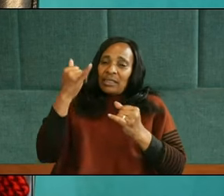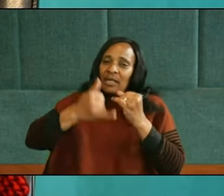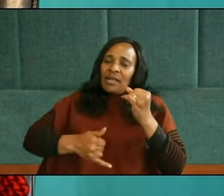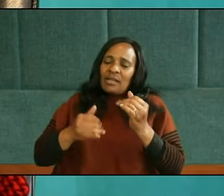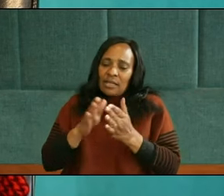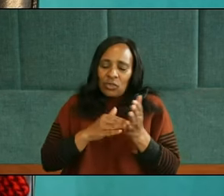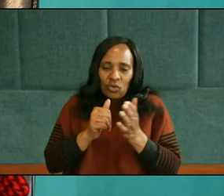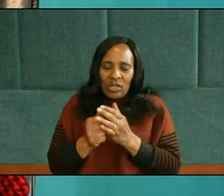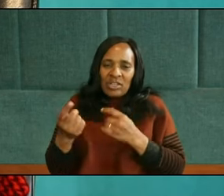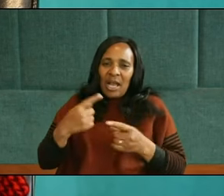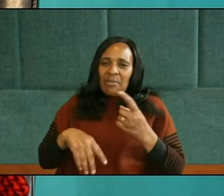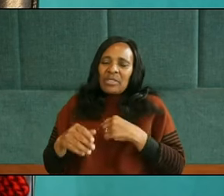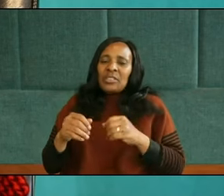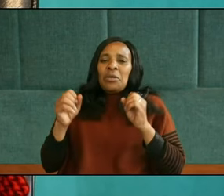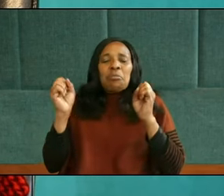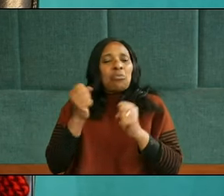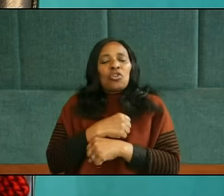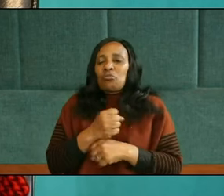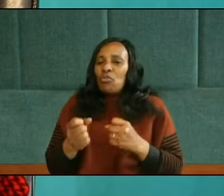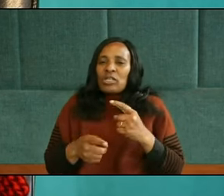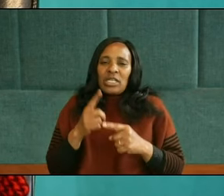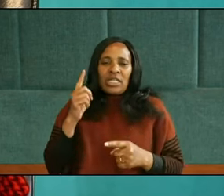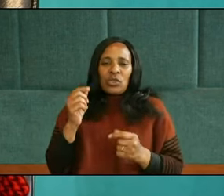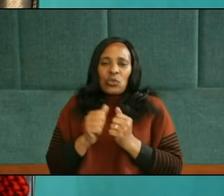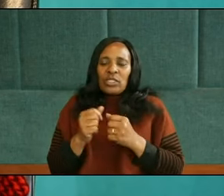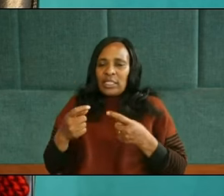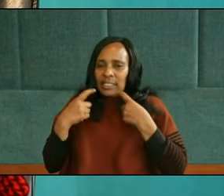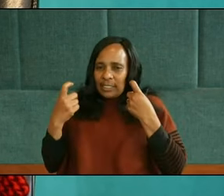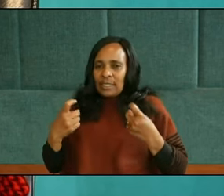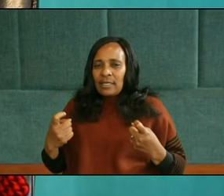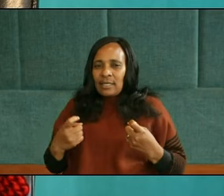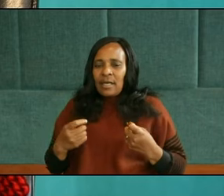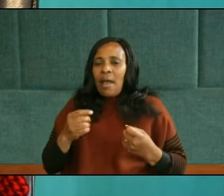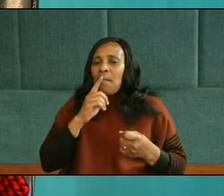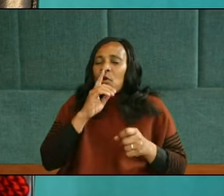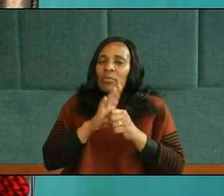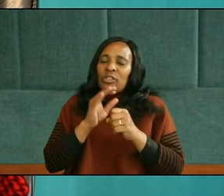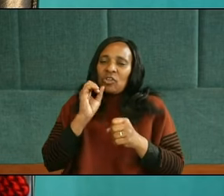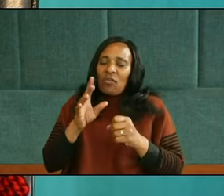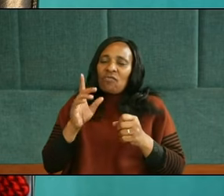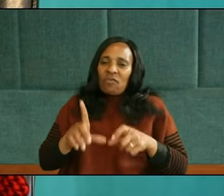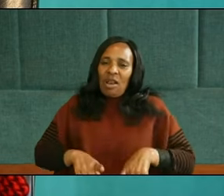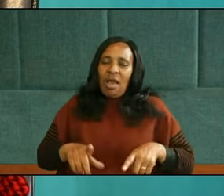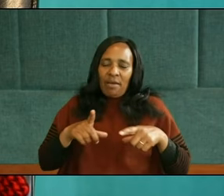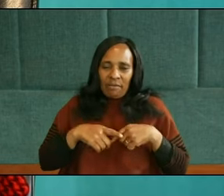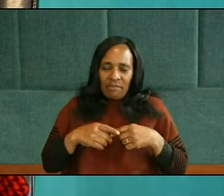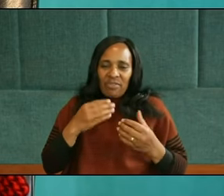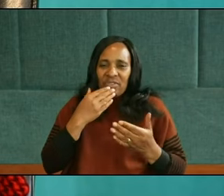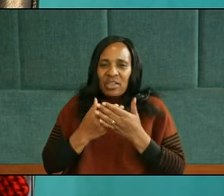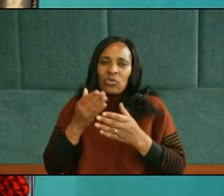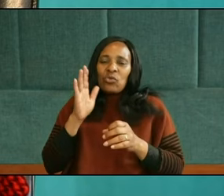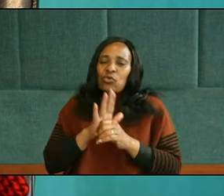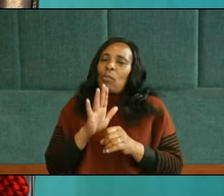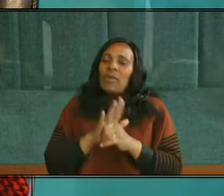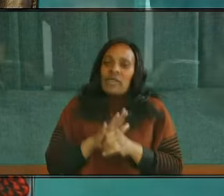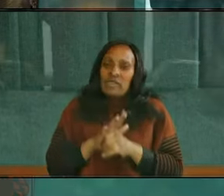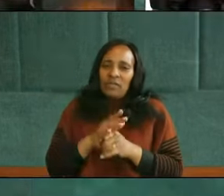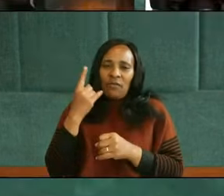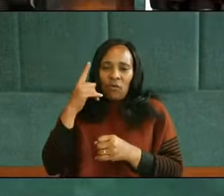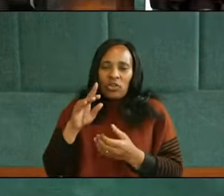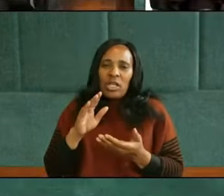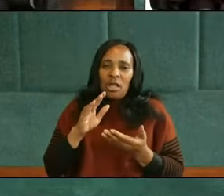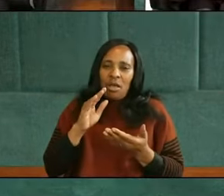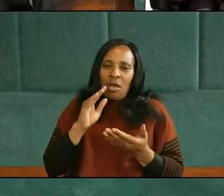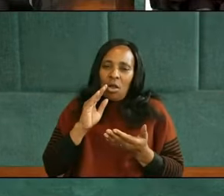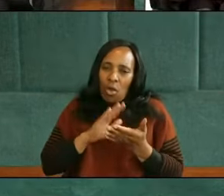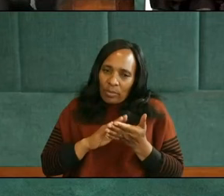coming, we are not killed with that sin. So it's a promise of love to me. Thank you. Thank you so much for your comments